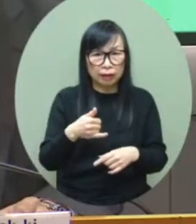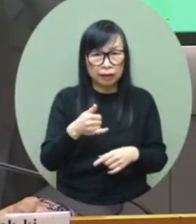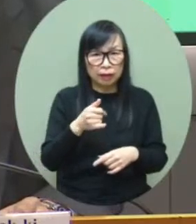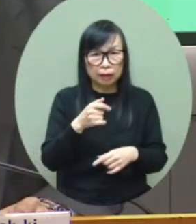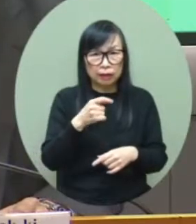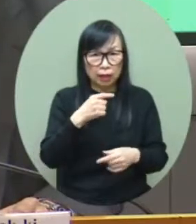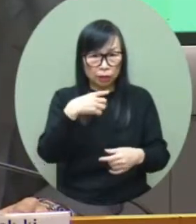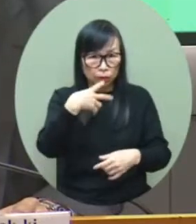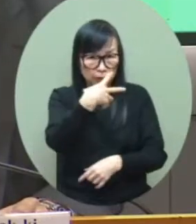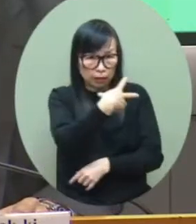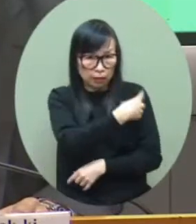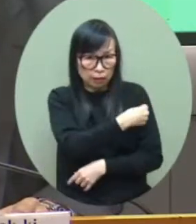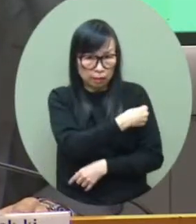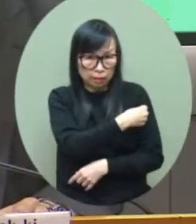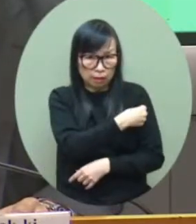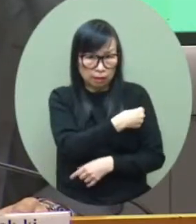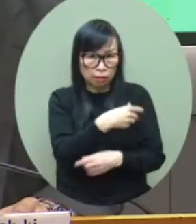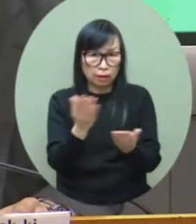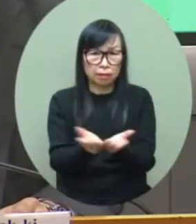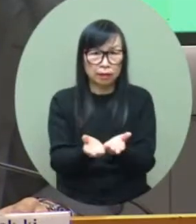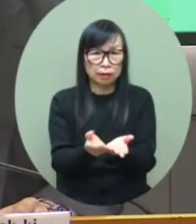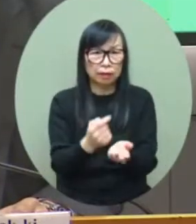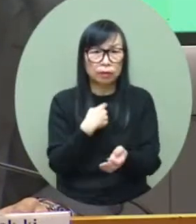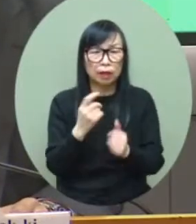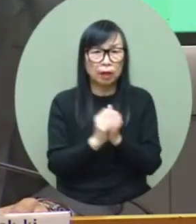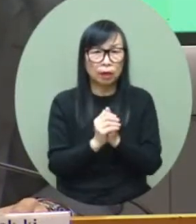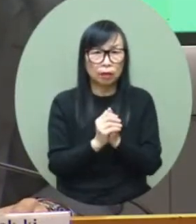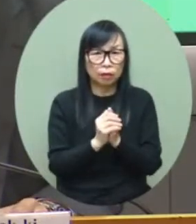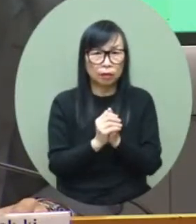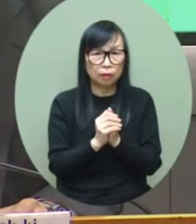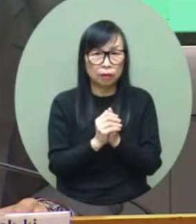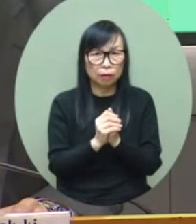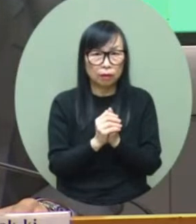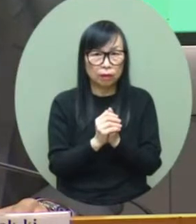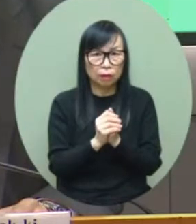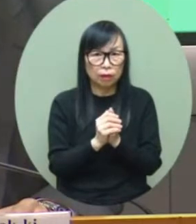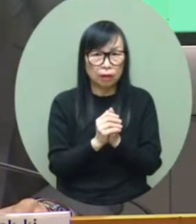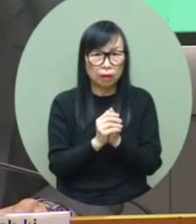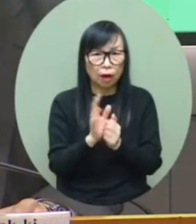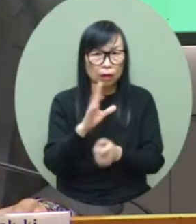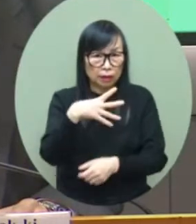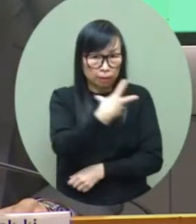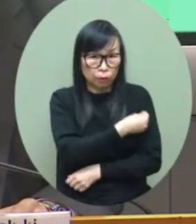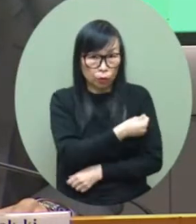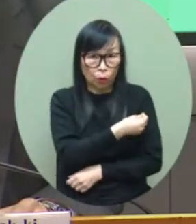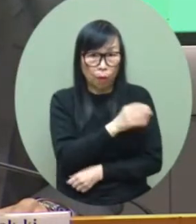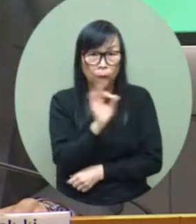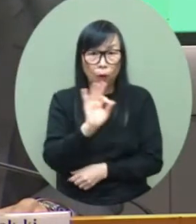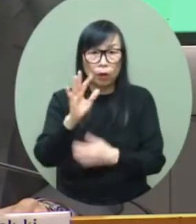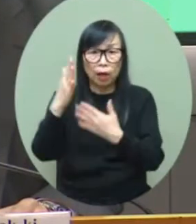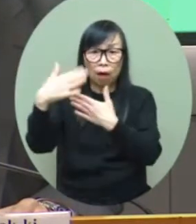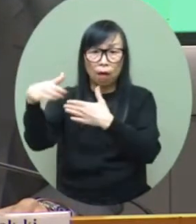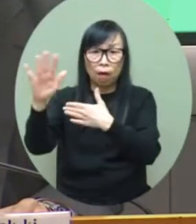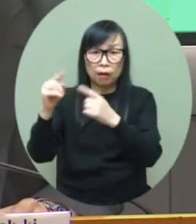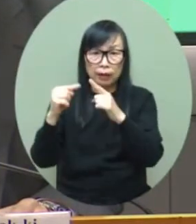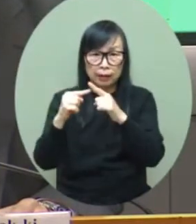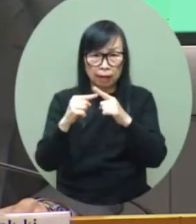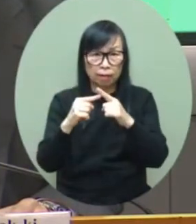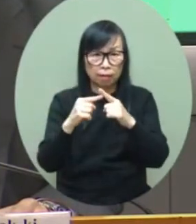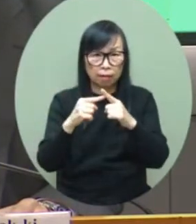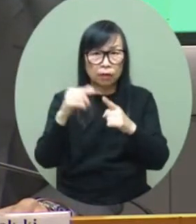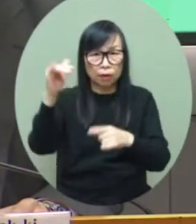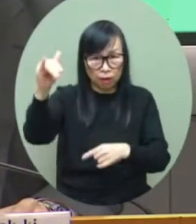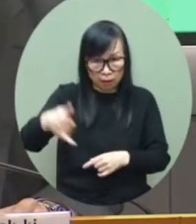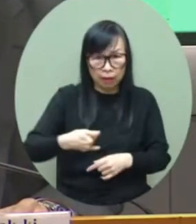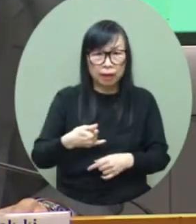non-Hong Kong residents will no longer have to show proof of vaccination. That